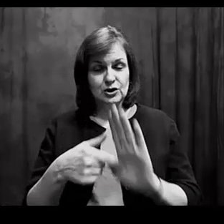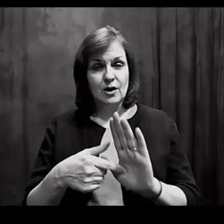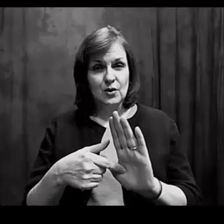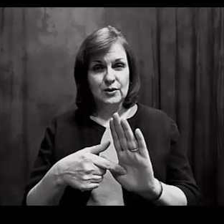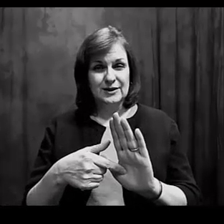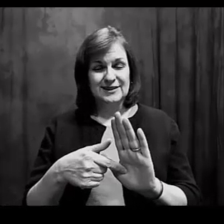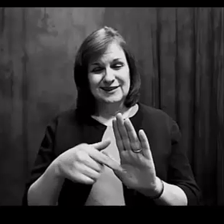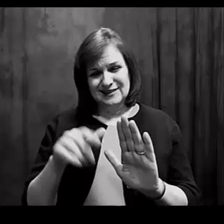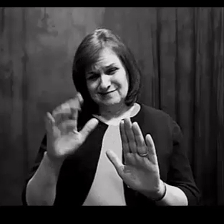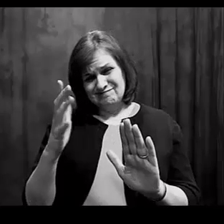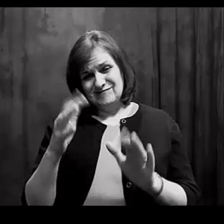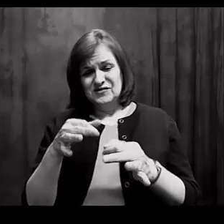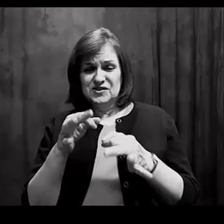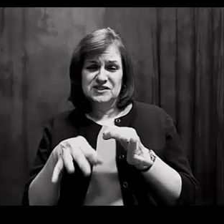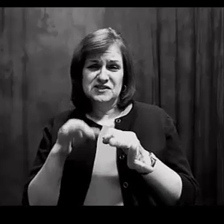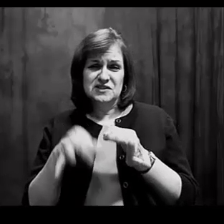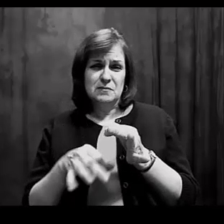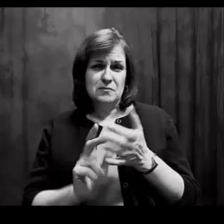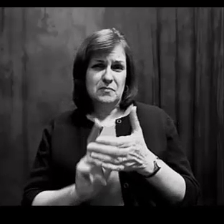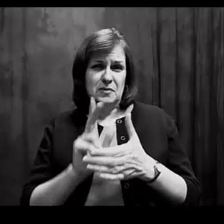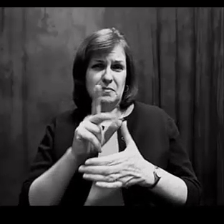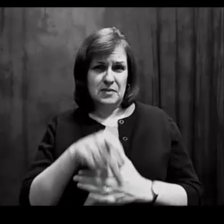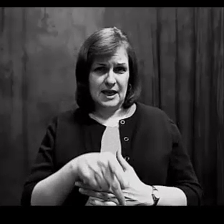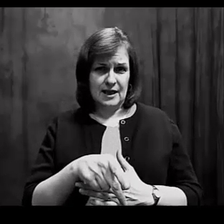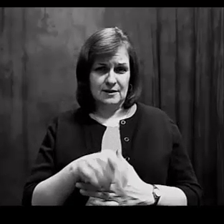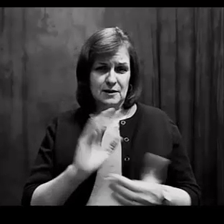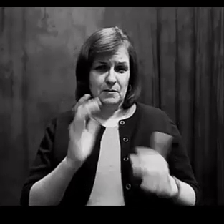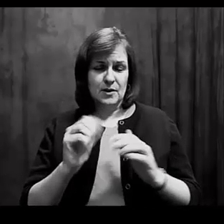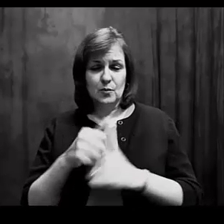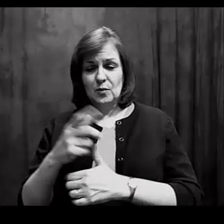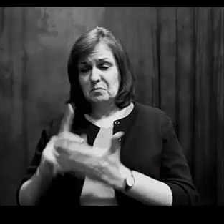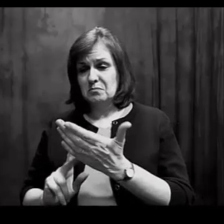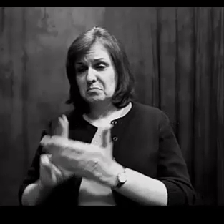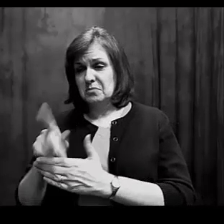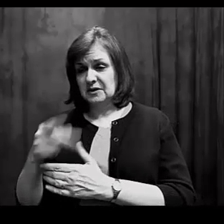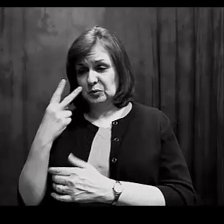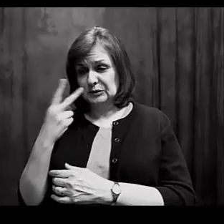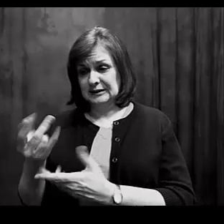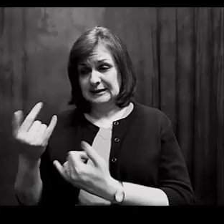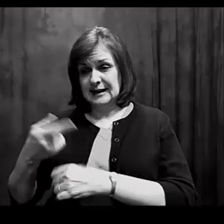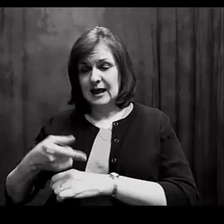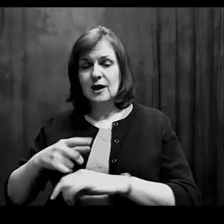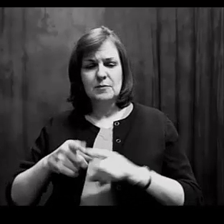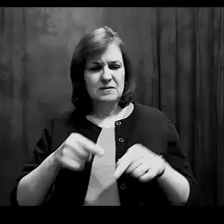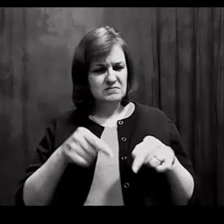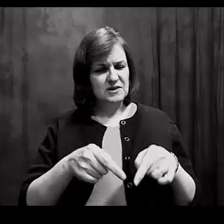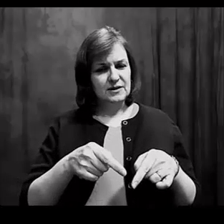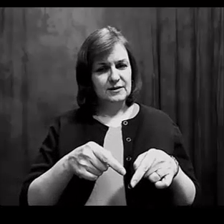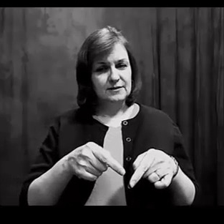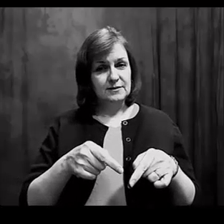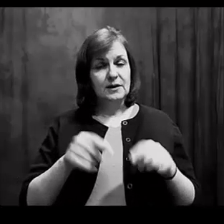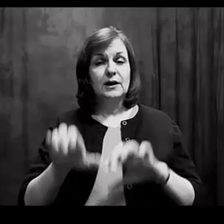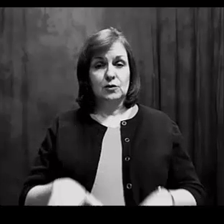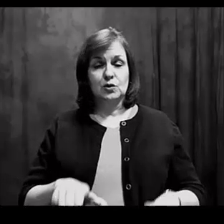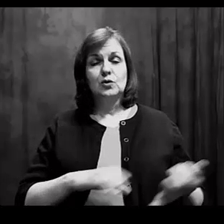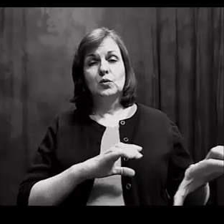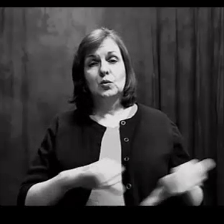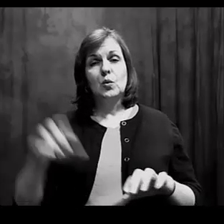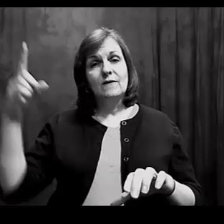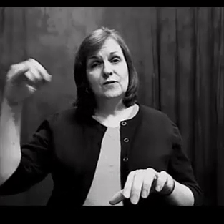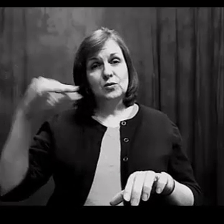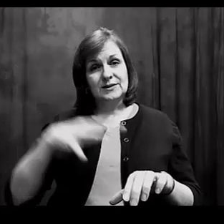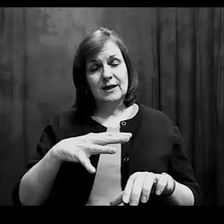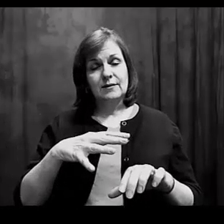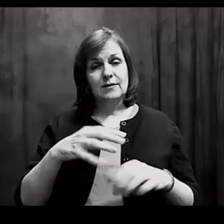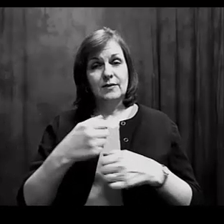you looks fairly simple, I think, in comparison to most plants you know today, but we do see them